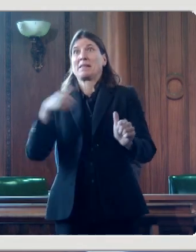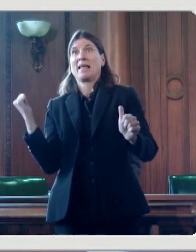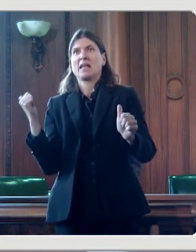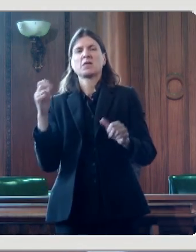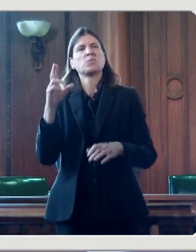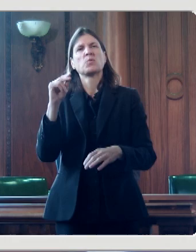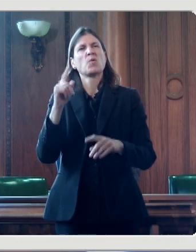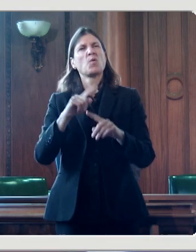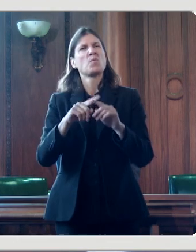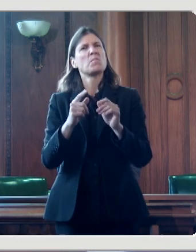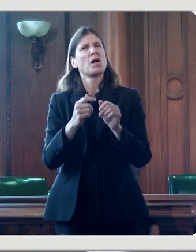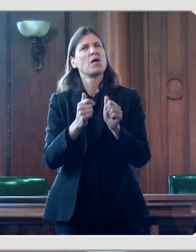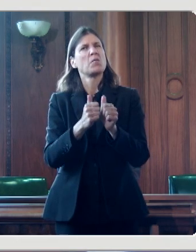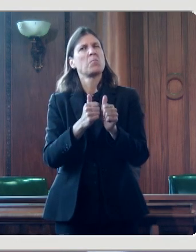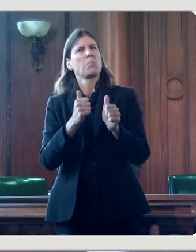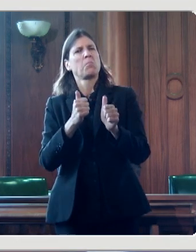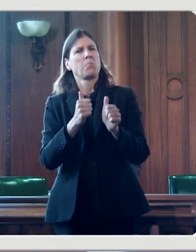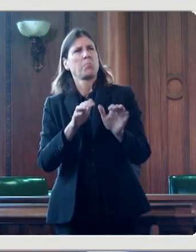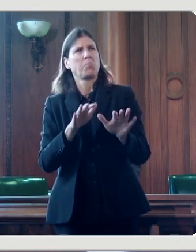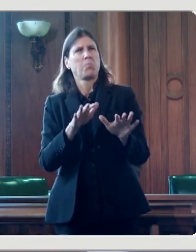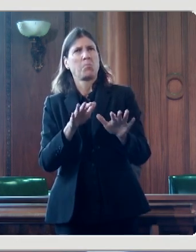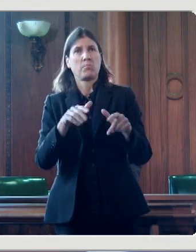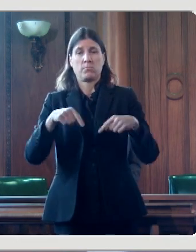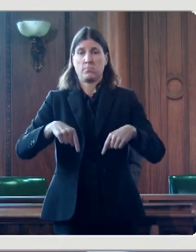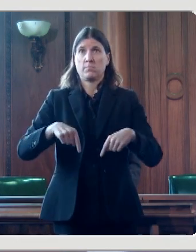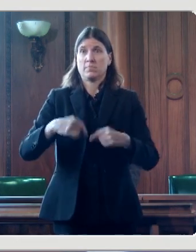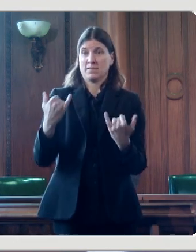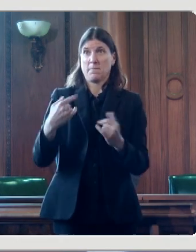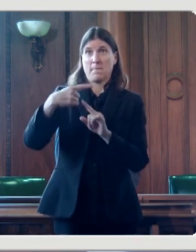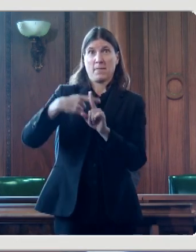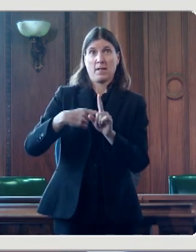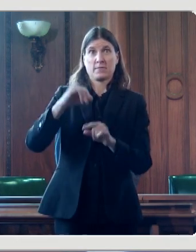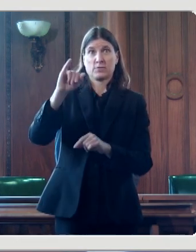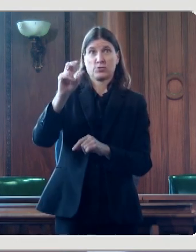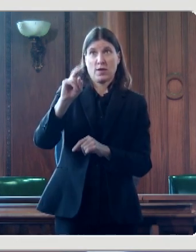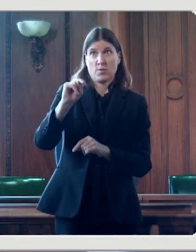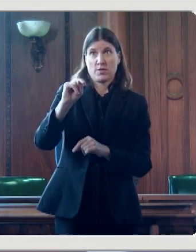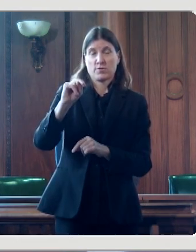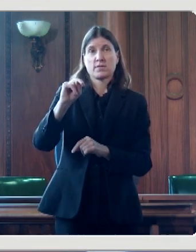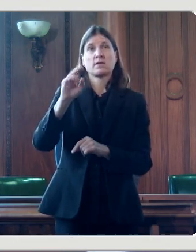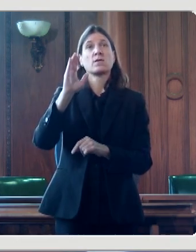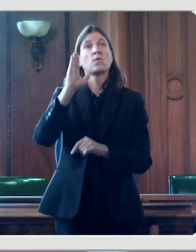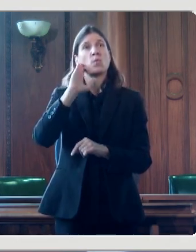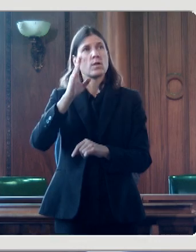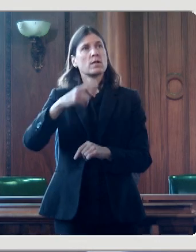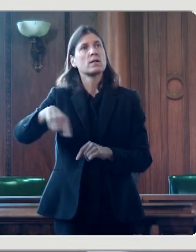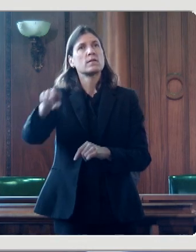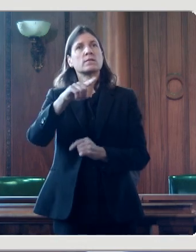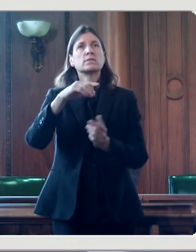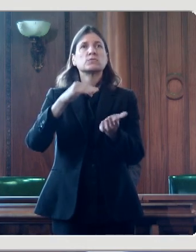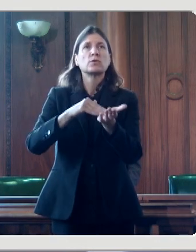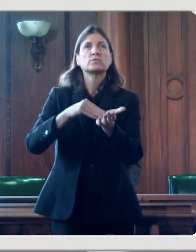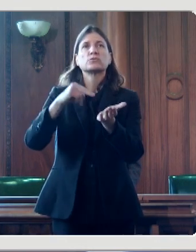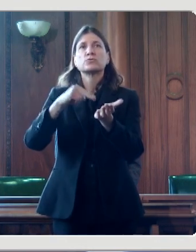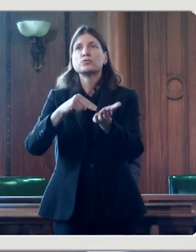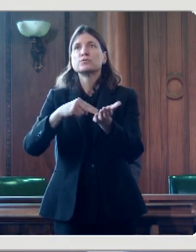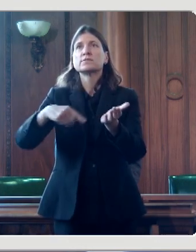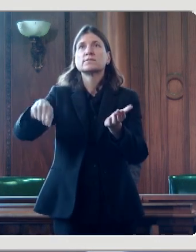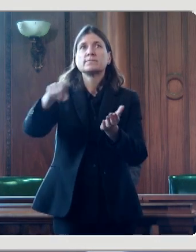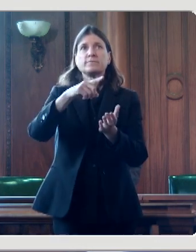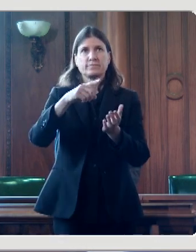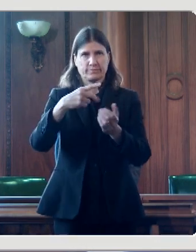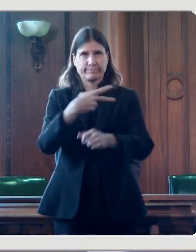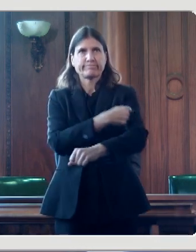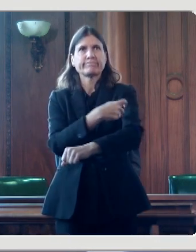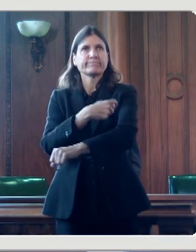January, that first group, in the month of February and into March, the second group of people at high risk and